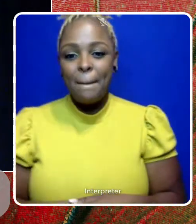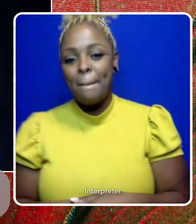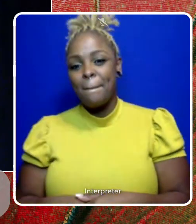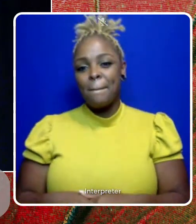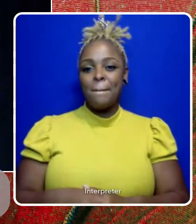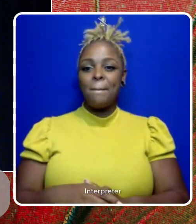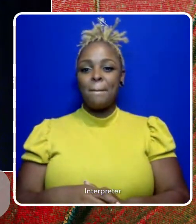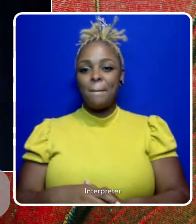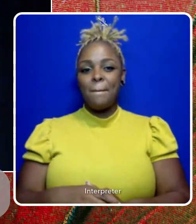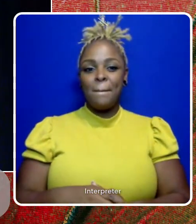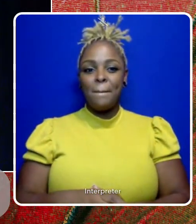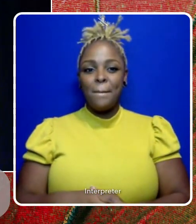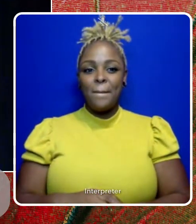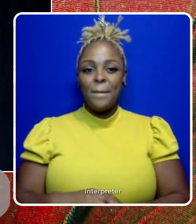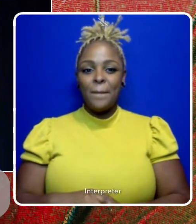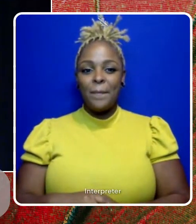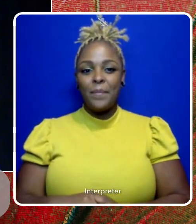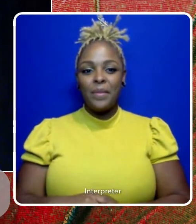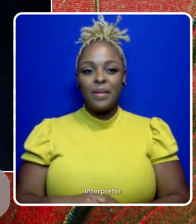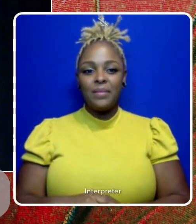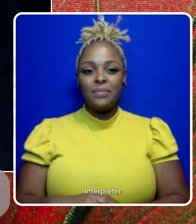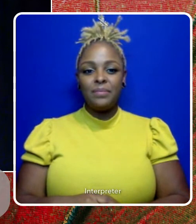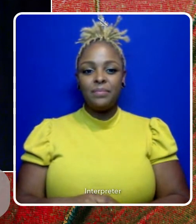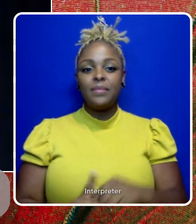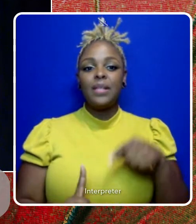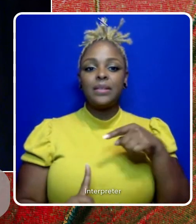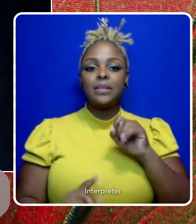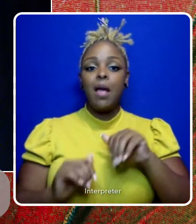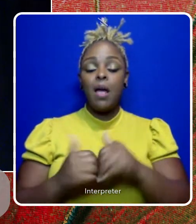This is how I breathe. Screen check 1, 2.